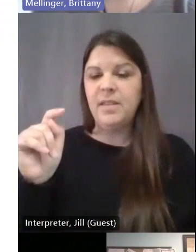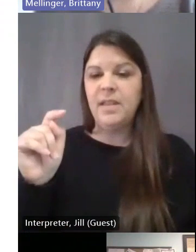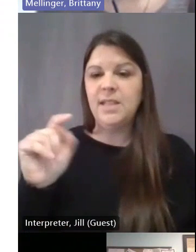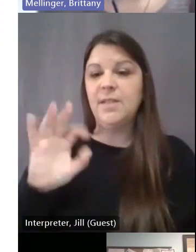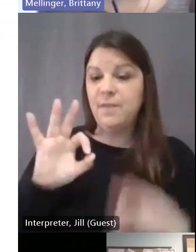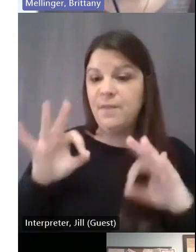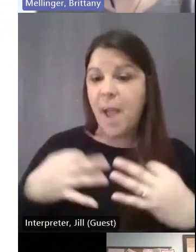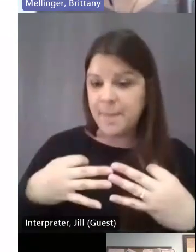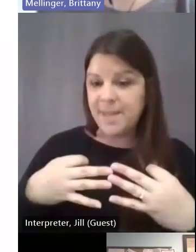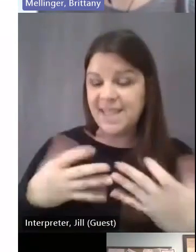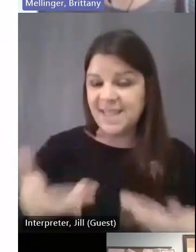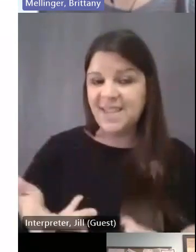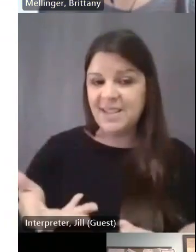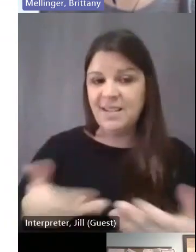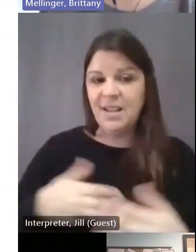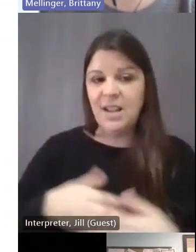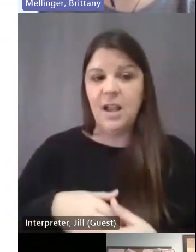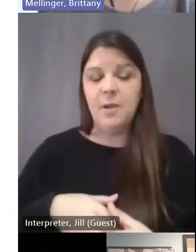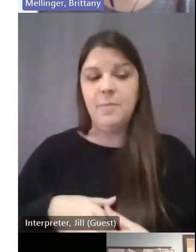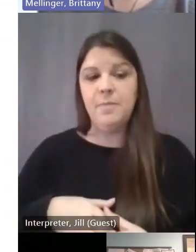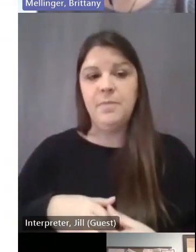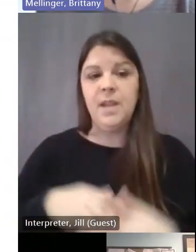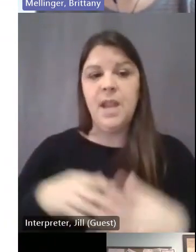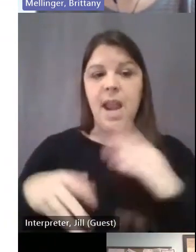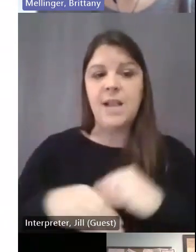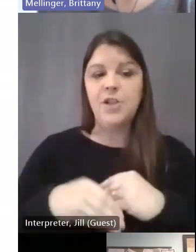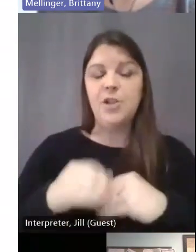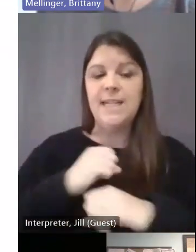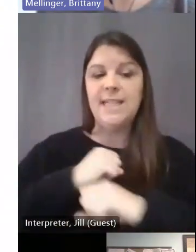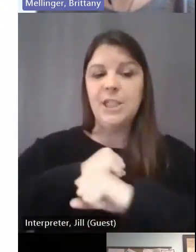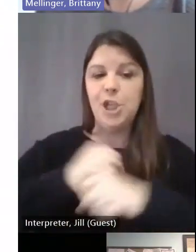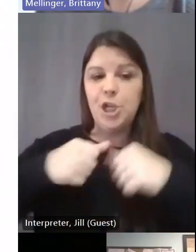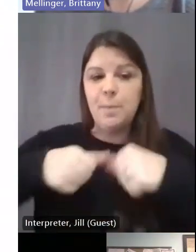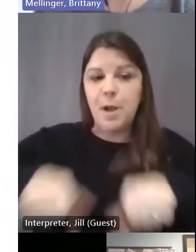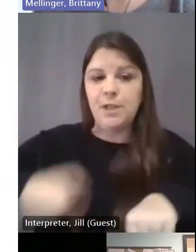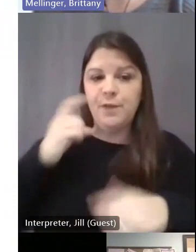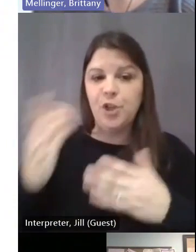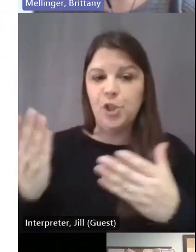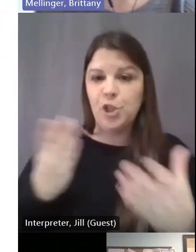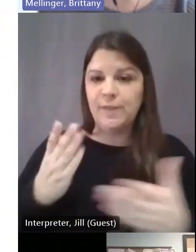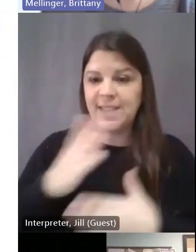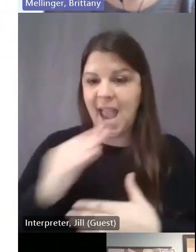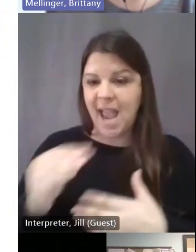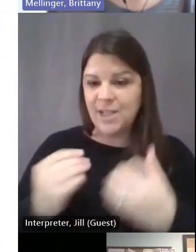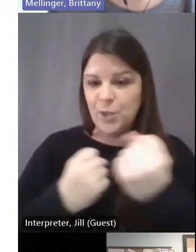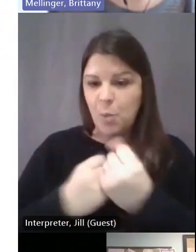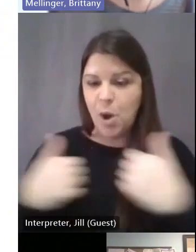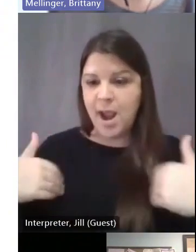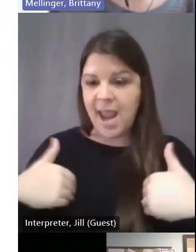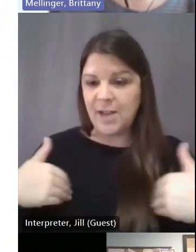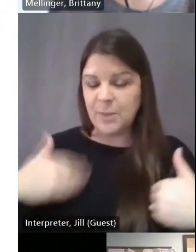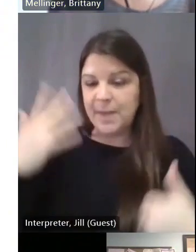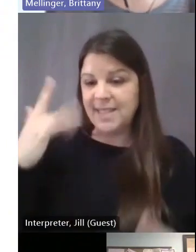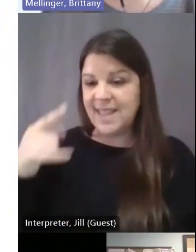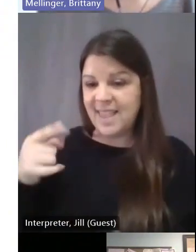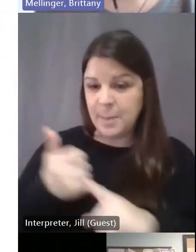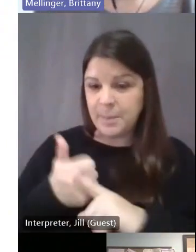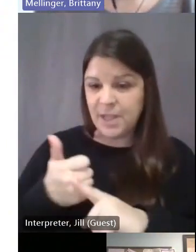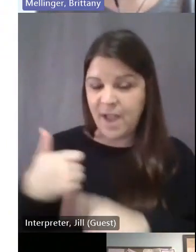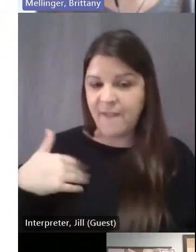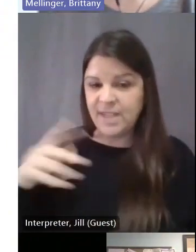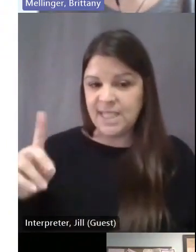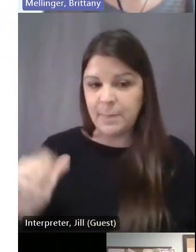status, right? Charging an extra security deposit for service and support animals for individuals with disabilities.